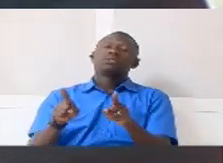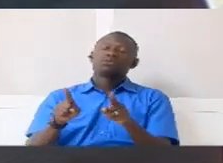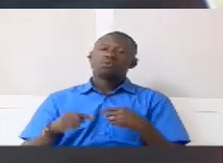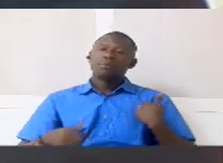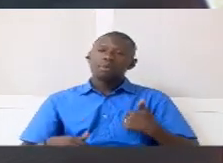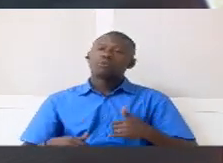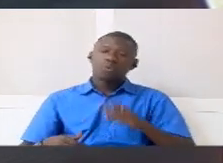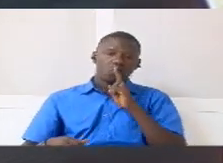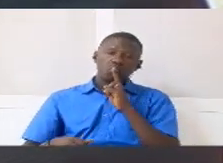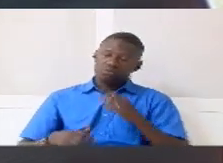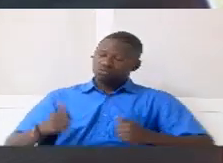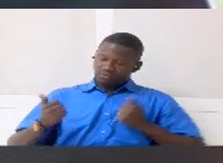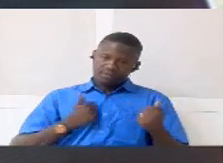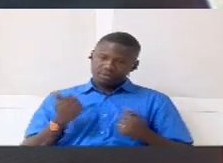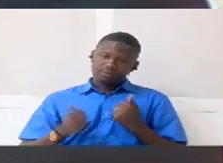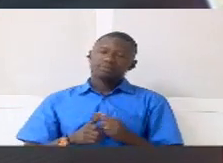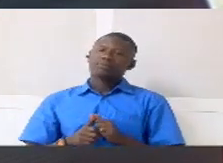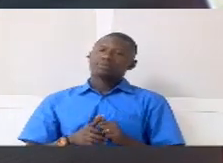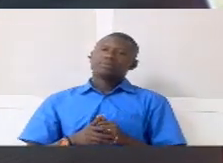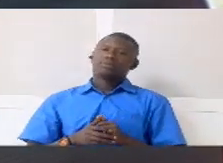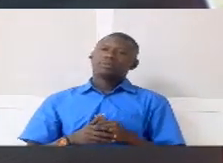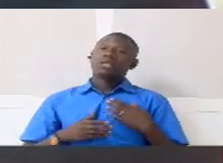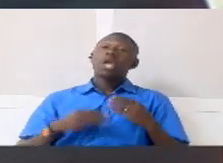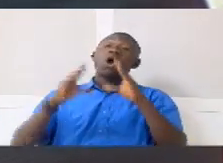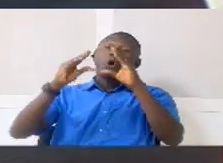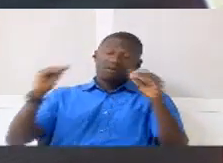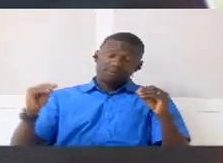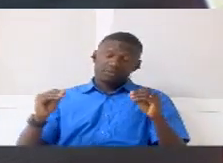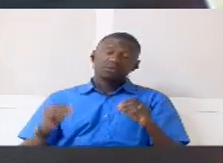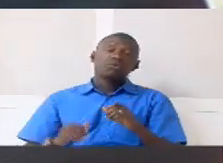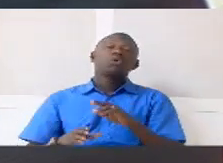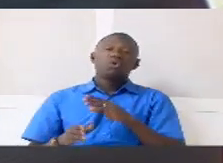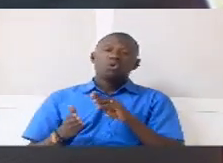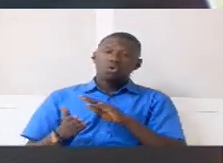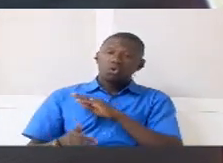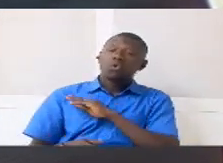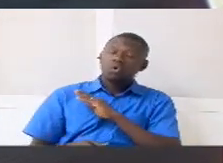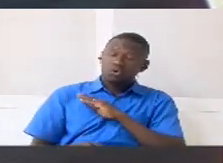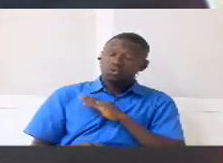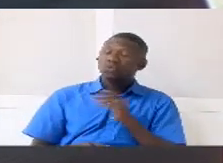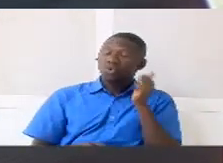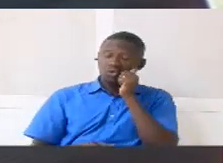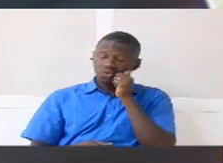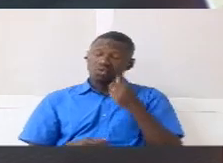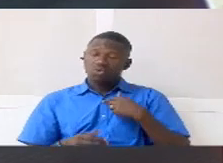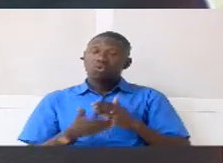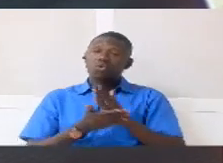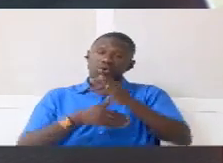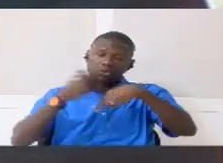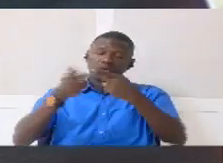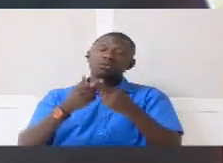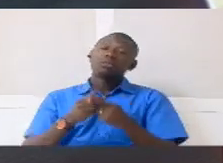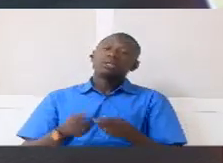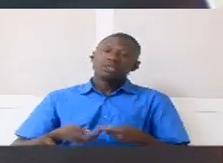The Victim Support Unit is also working closely with the Reparations Summer Committee to offer